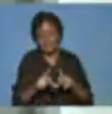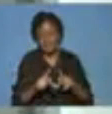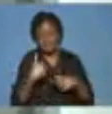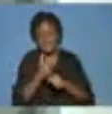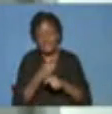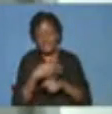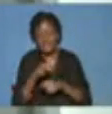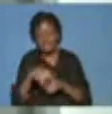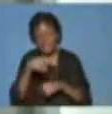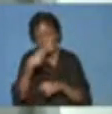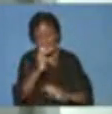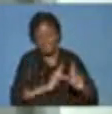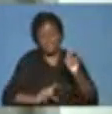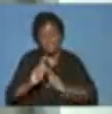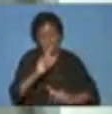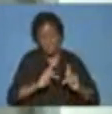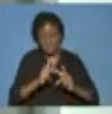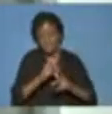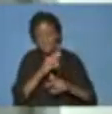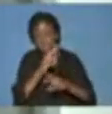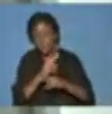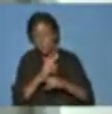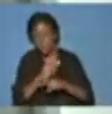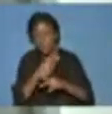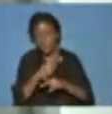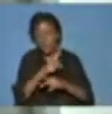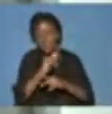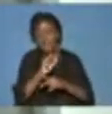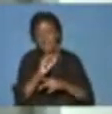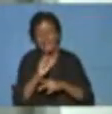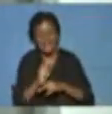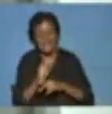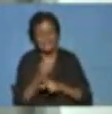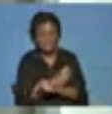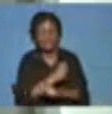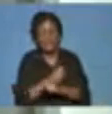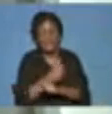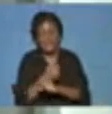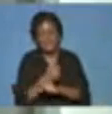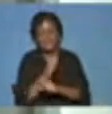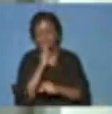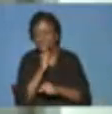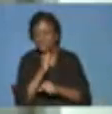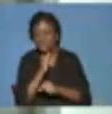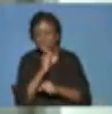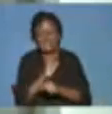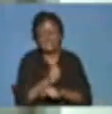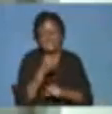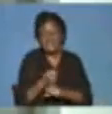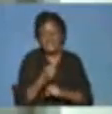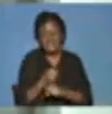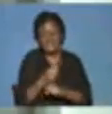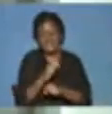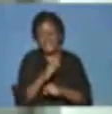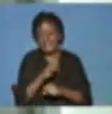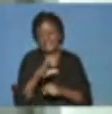performance concrete or they're glass reinforced. They're both reinforced with fiberglass, not steel. So the steel won't rust, corrode, and then